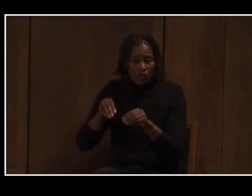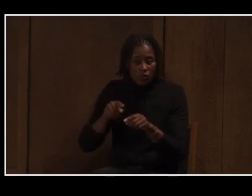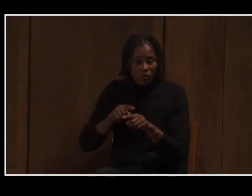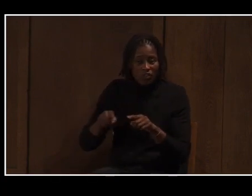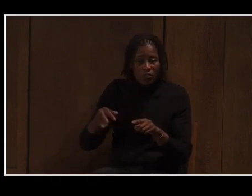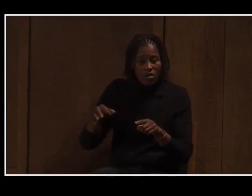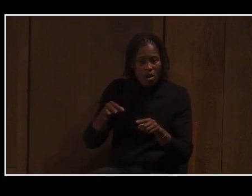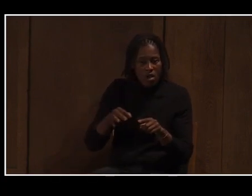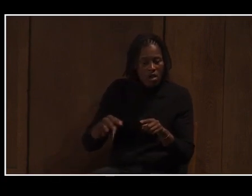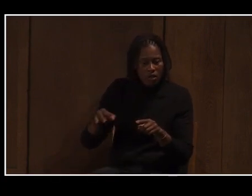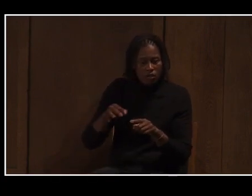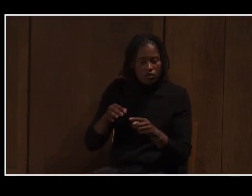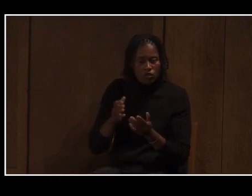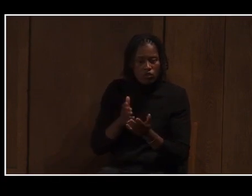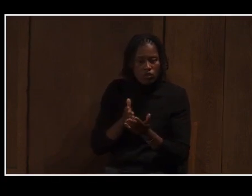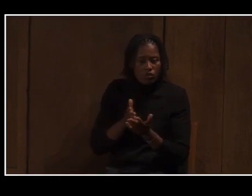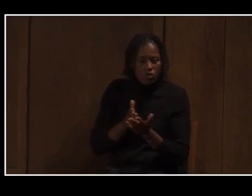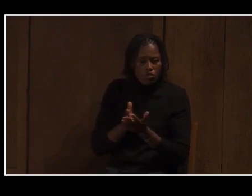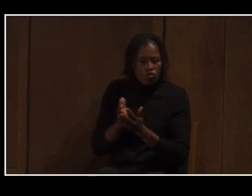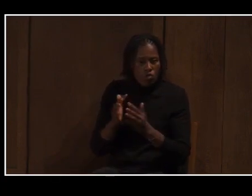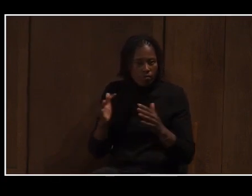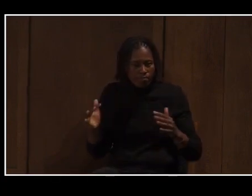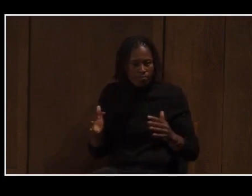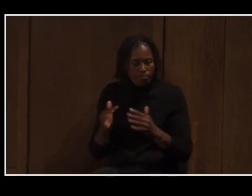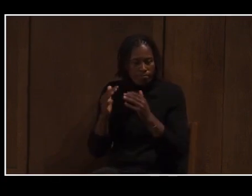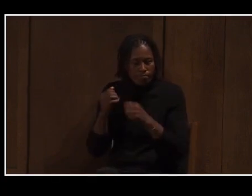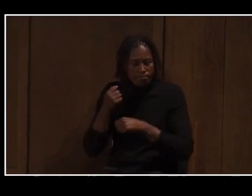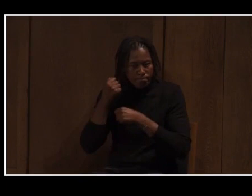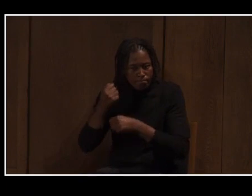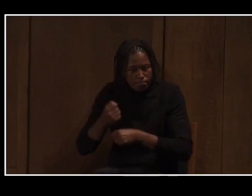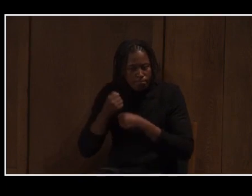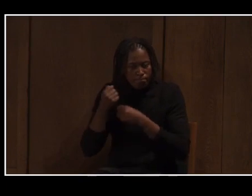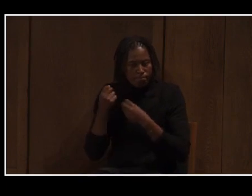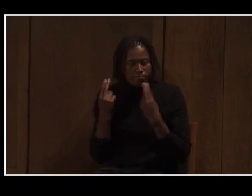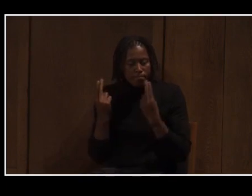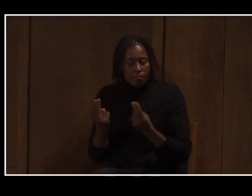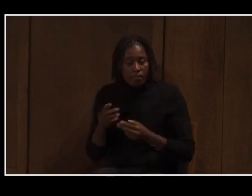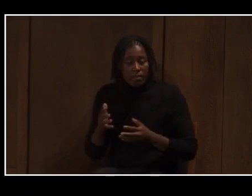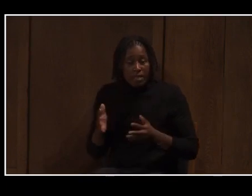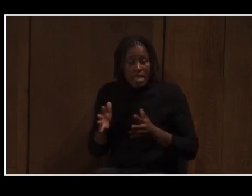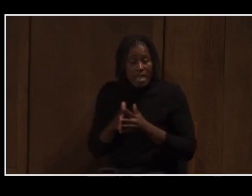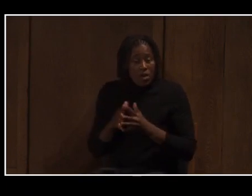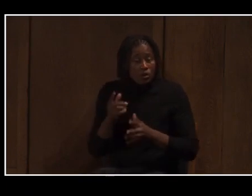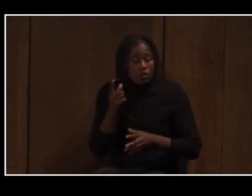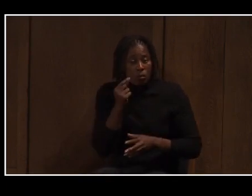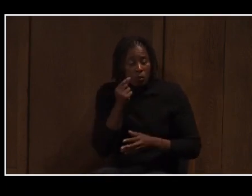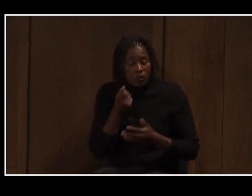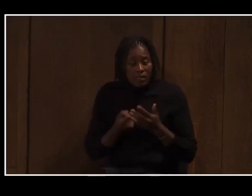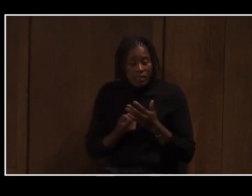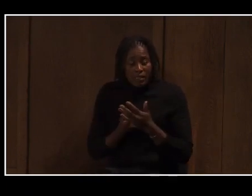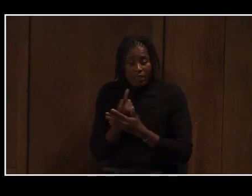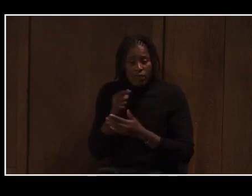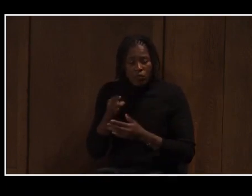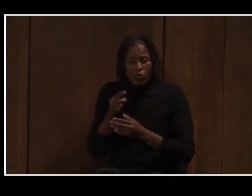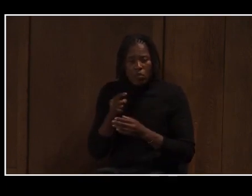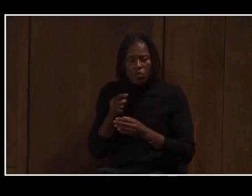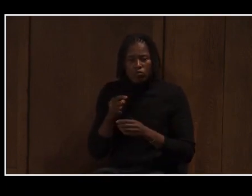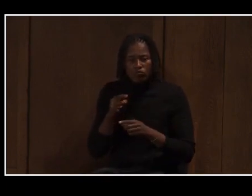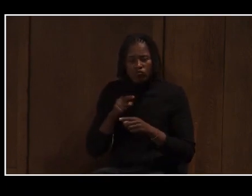flight and fight. This kind of practice is only possible if you can imagine life beyond the